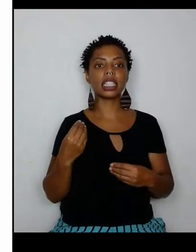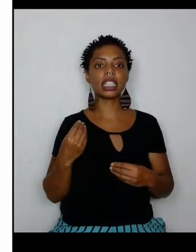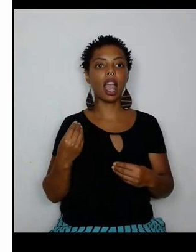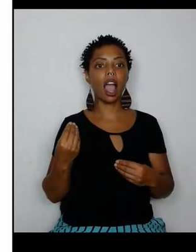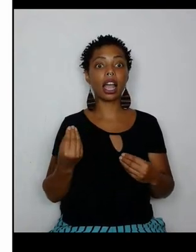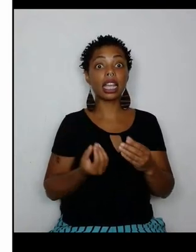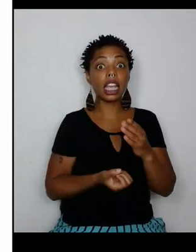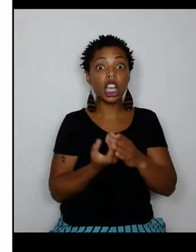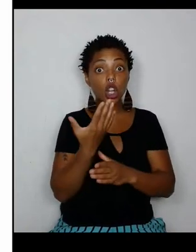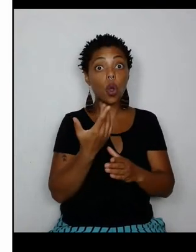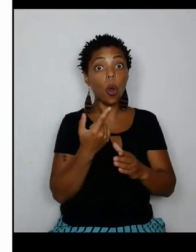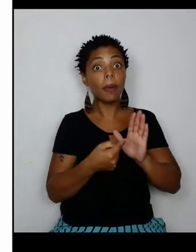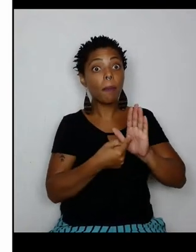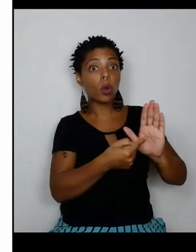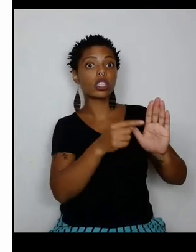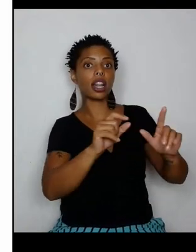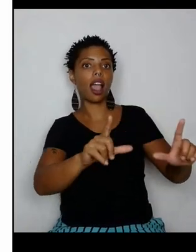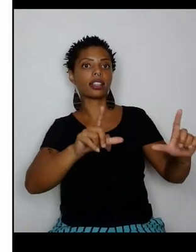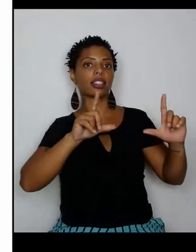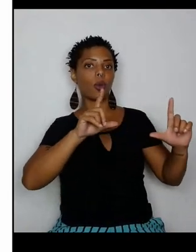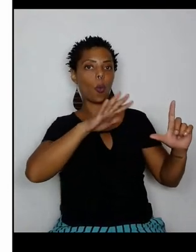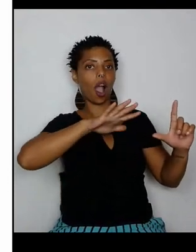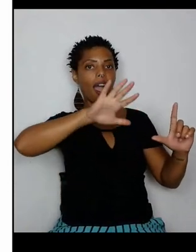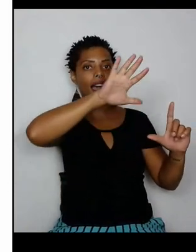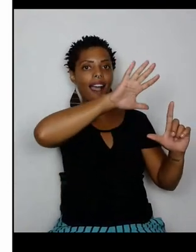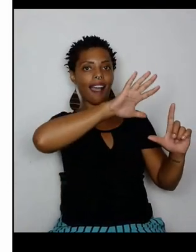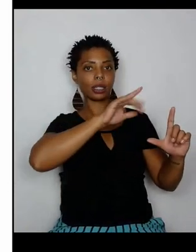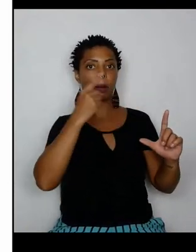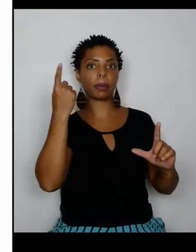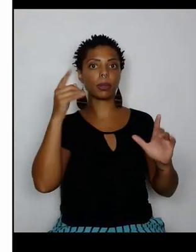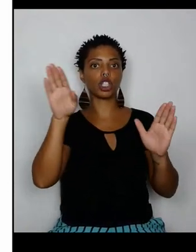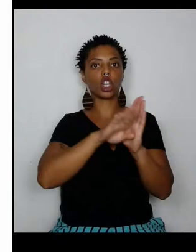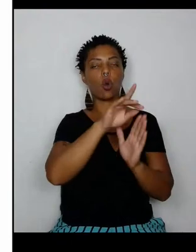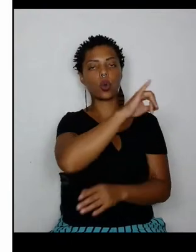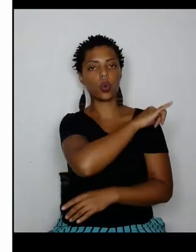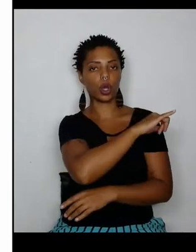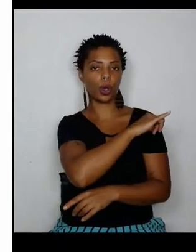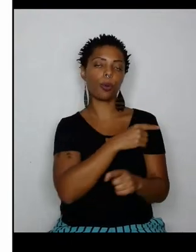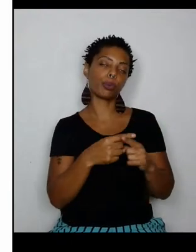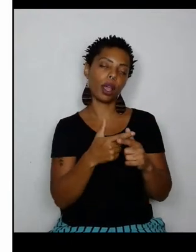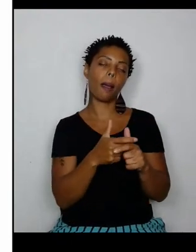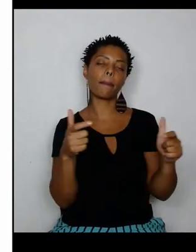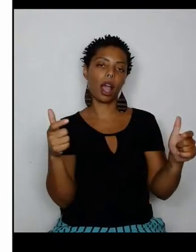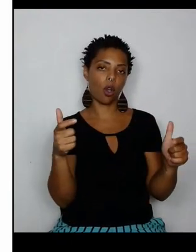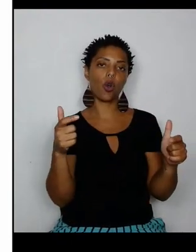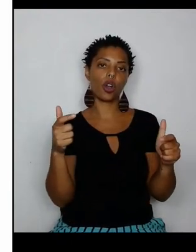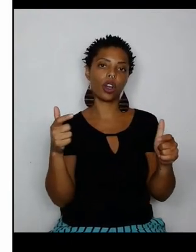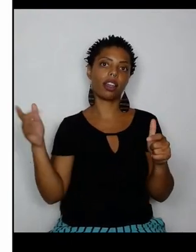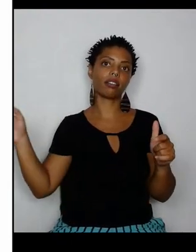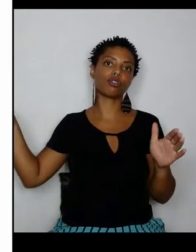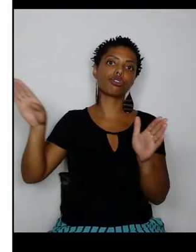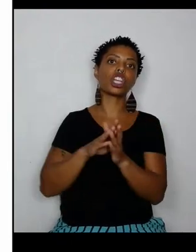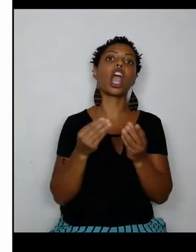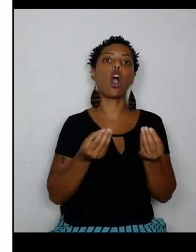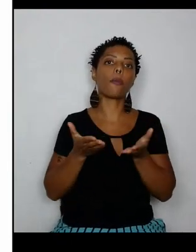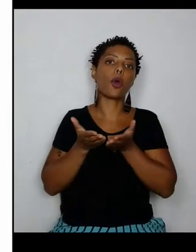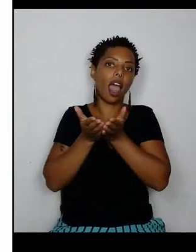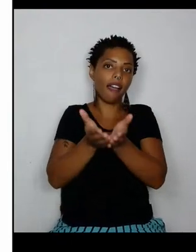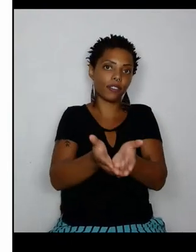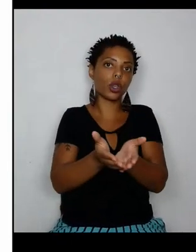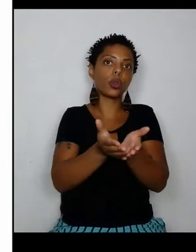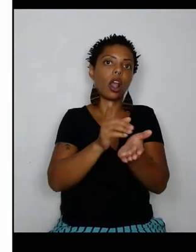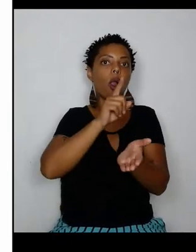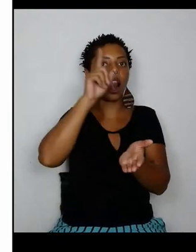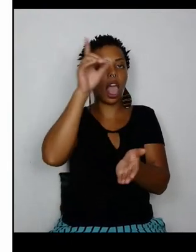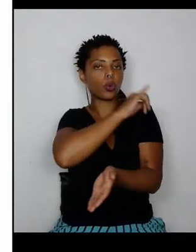created to portray this picture most of these pictures got to